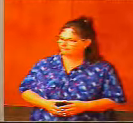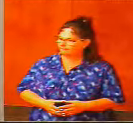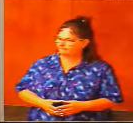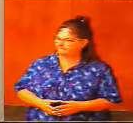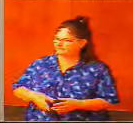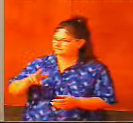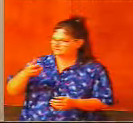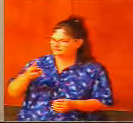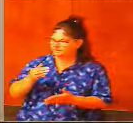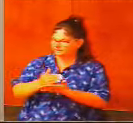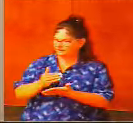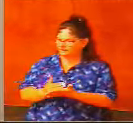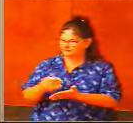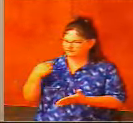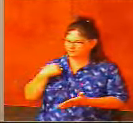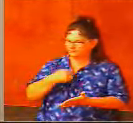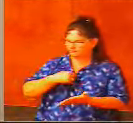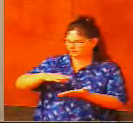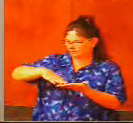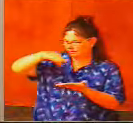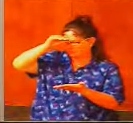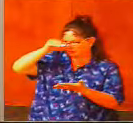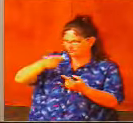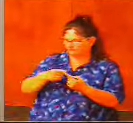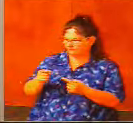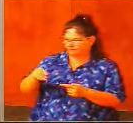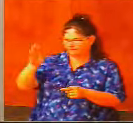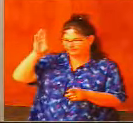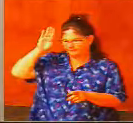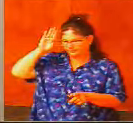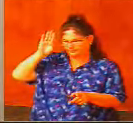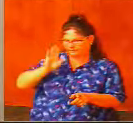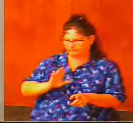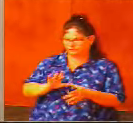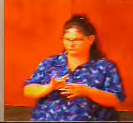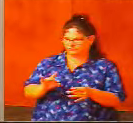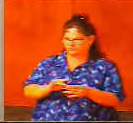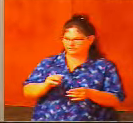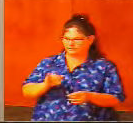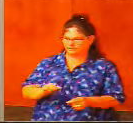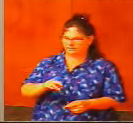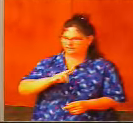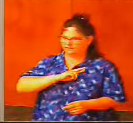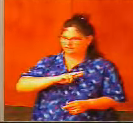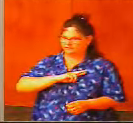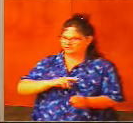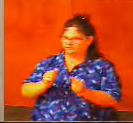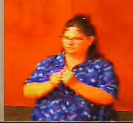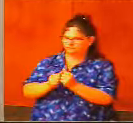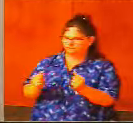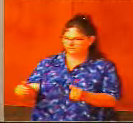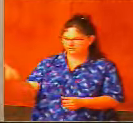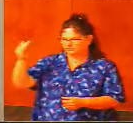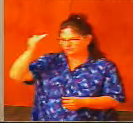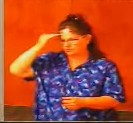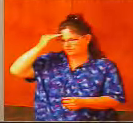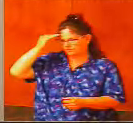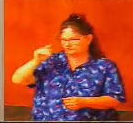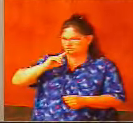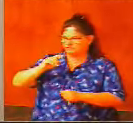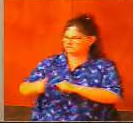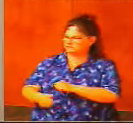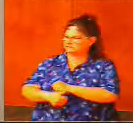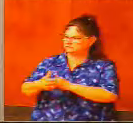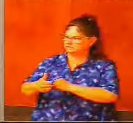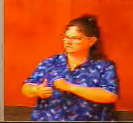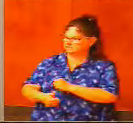A second lesson that we learn from Barabbas' story is that religion without knowledge is dangerous.